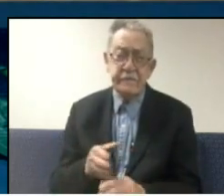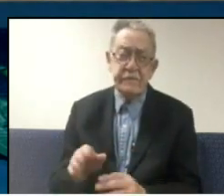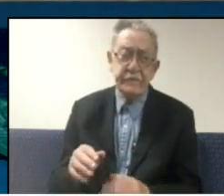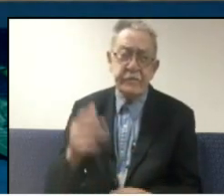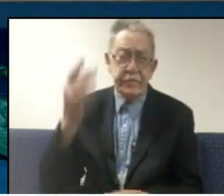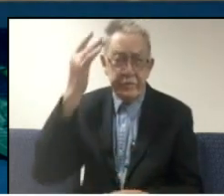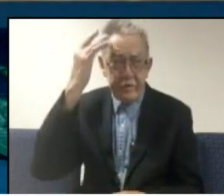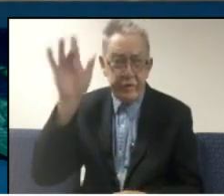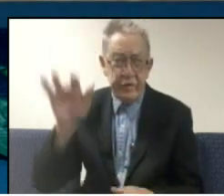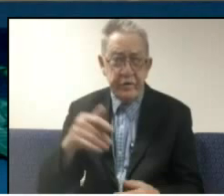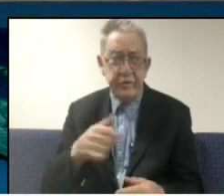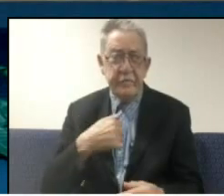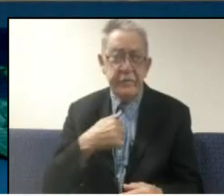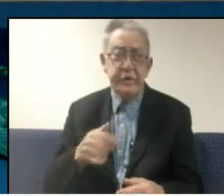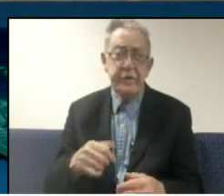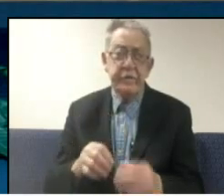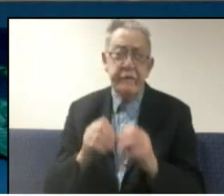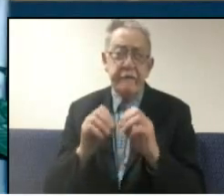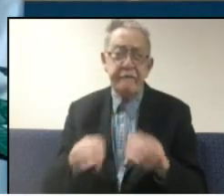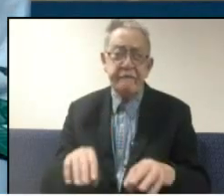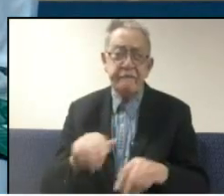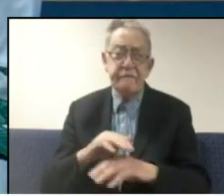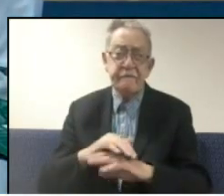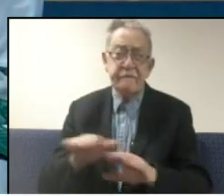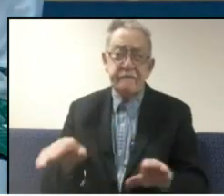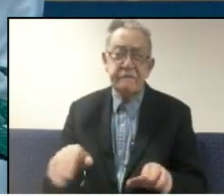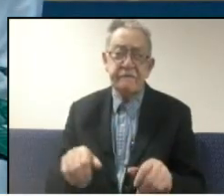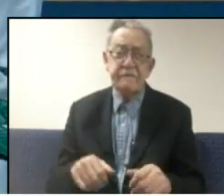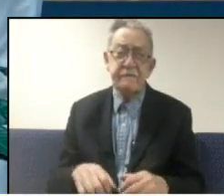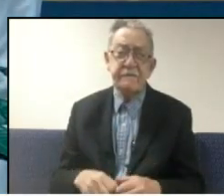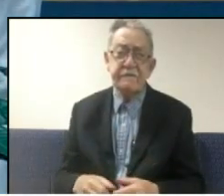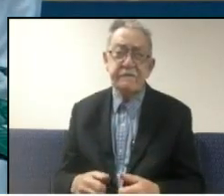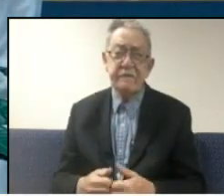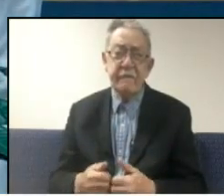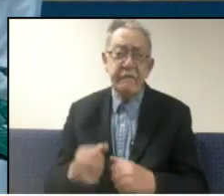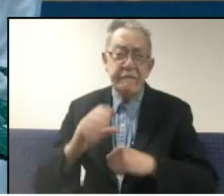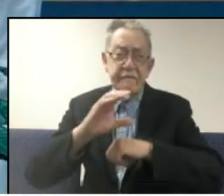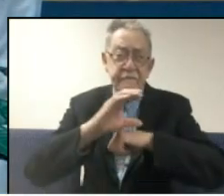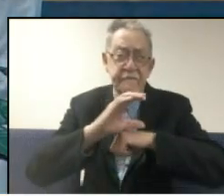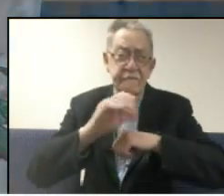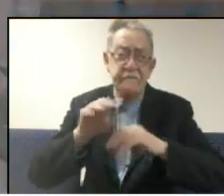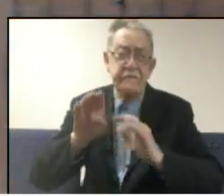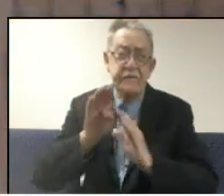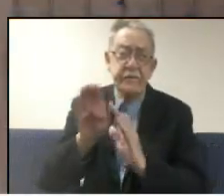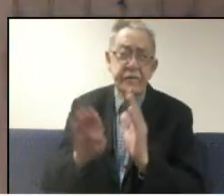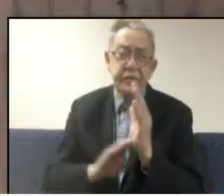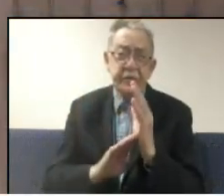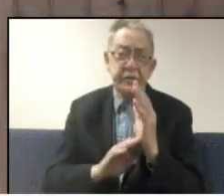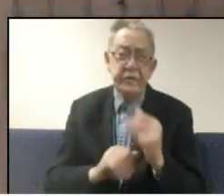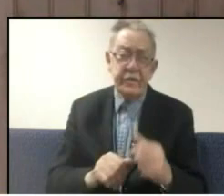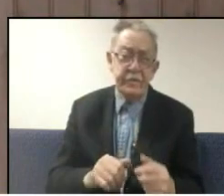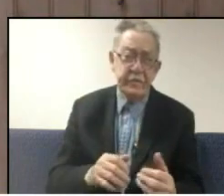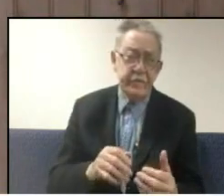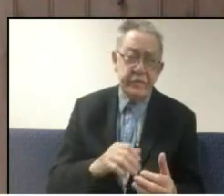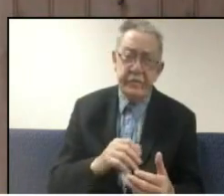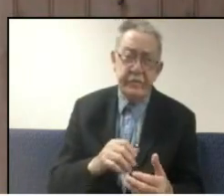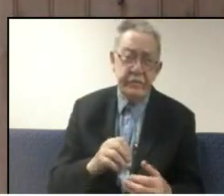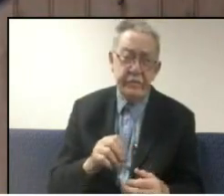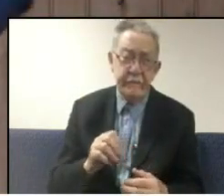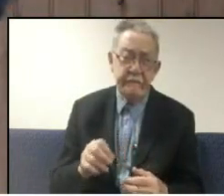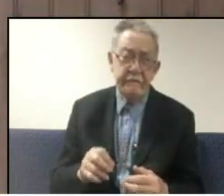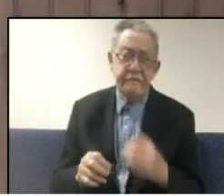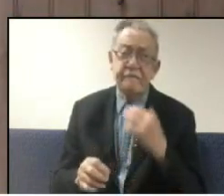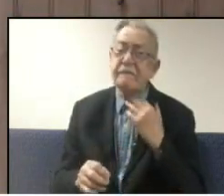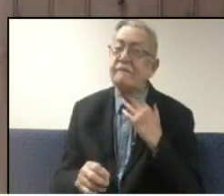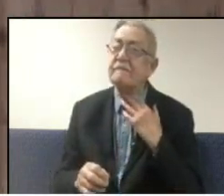me, and had absolutely nothing to do with church or Bible or sociology, which is my